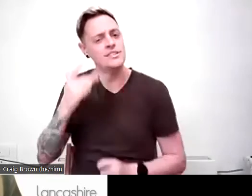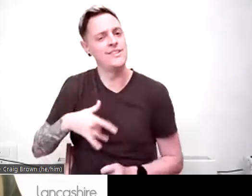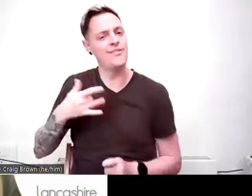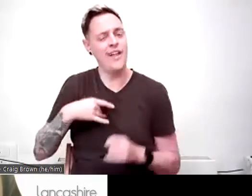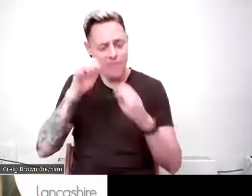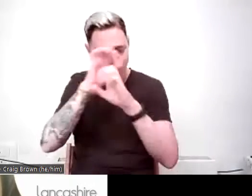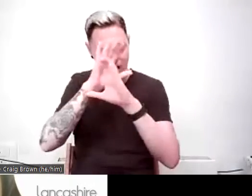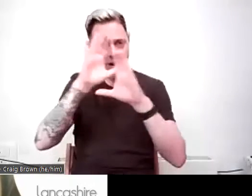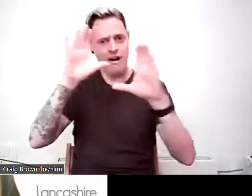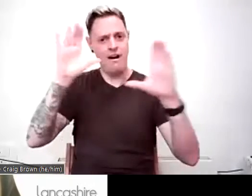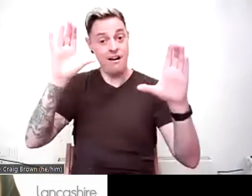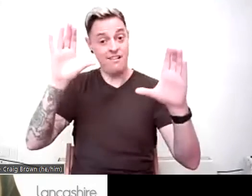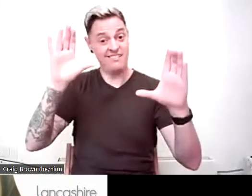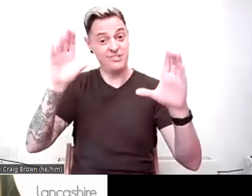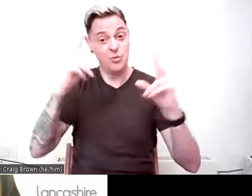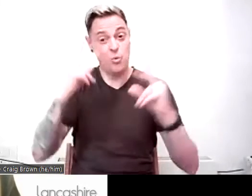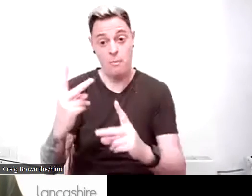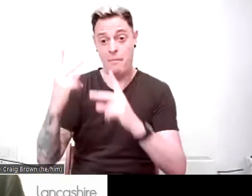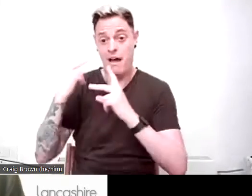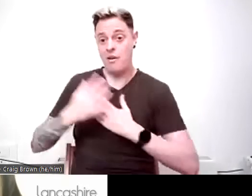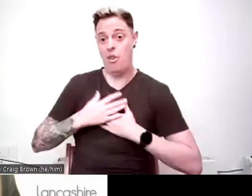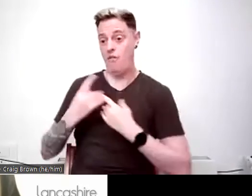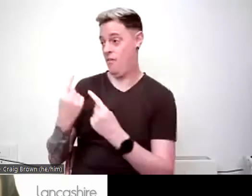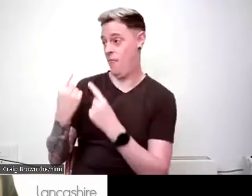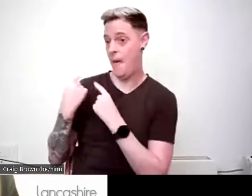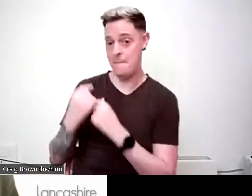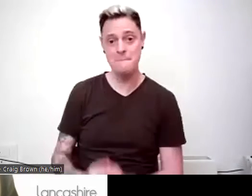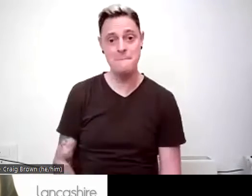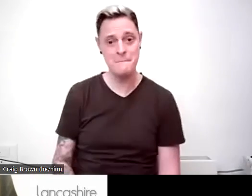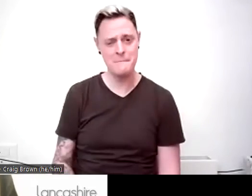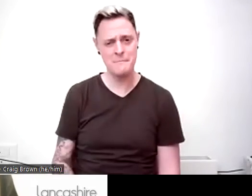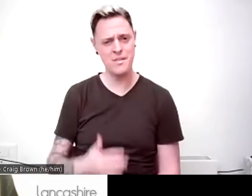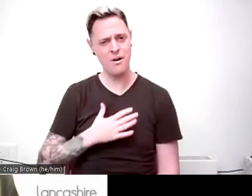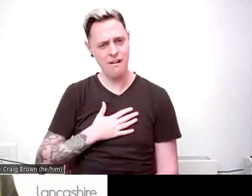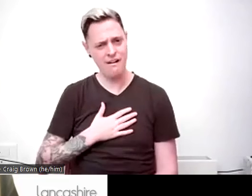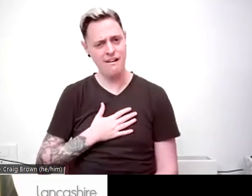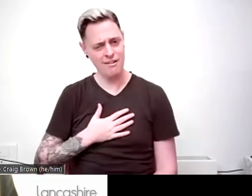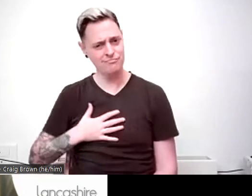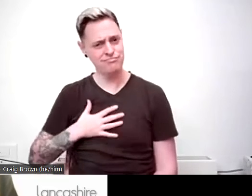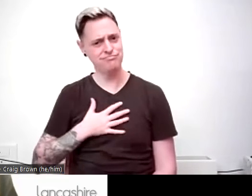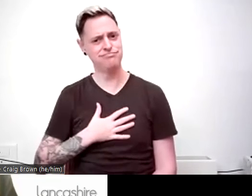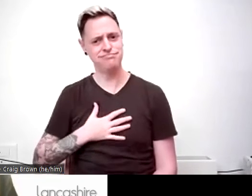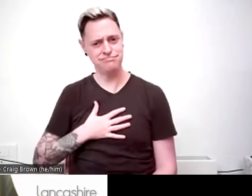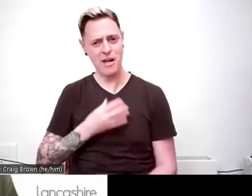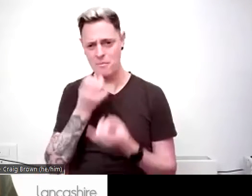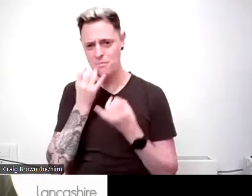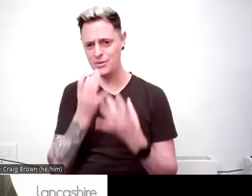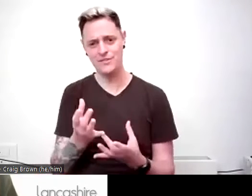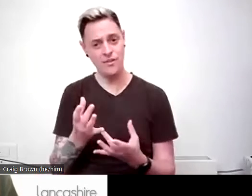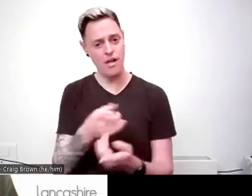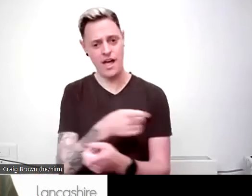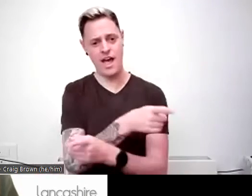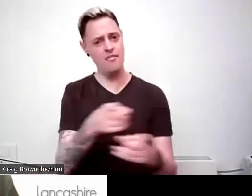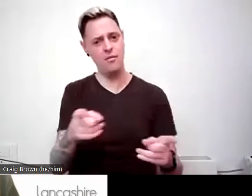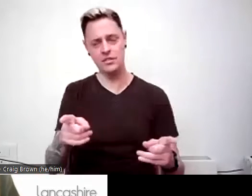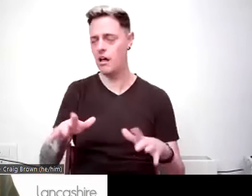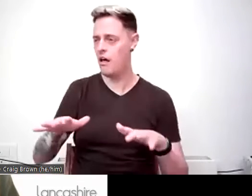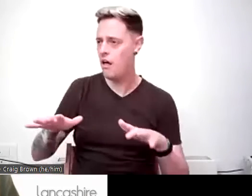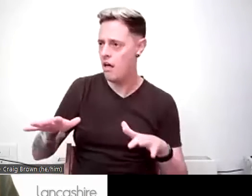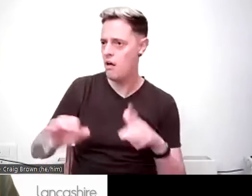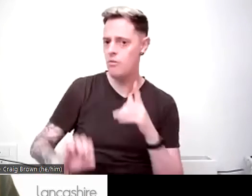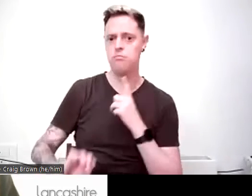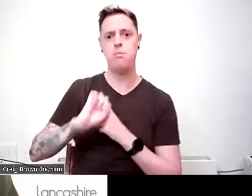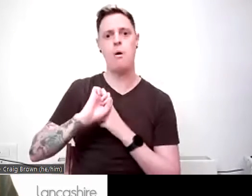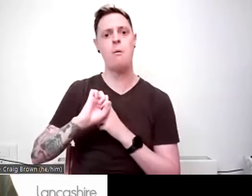them, which I thought was so beautiful and really, really touched, I think, everyone in the room by her saying